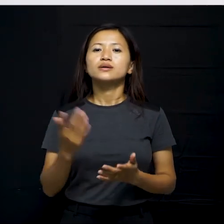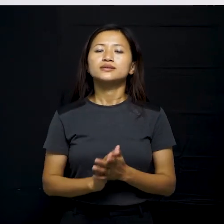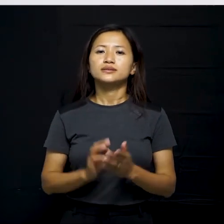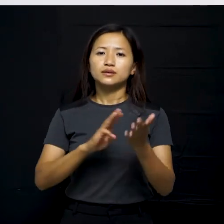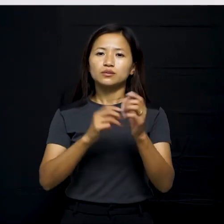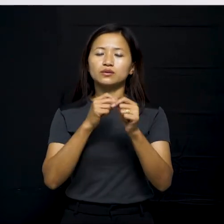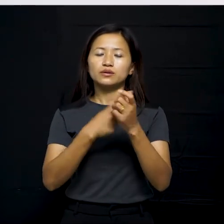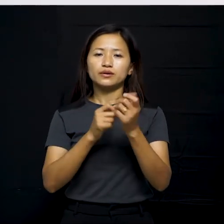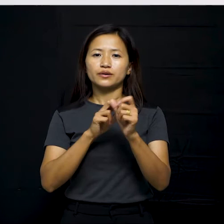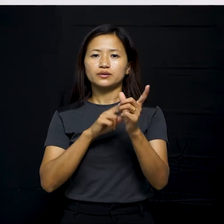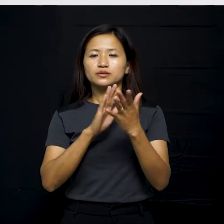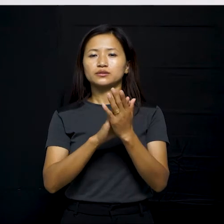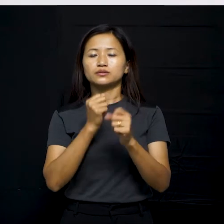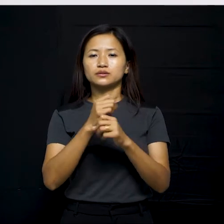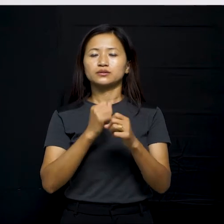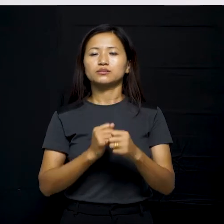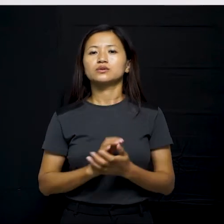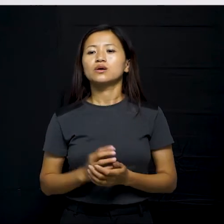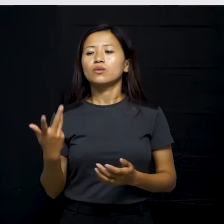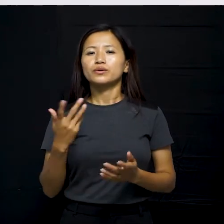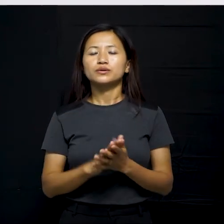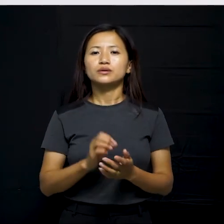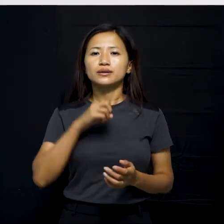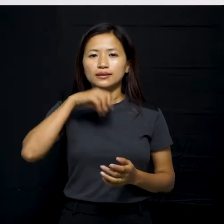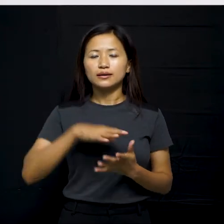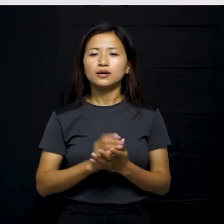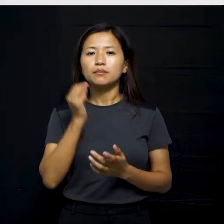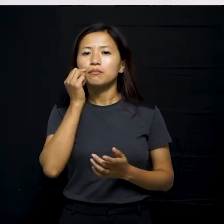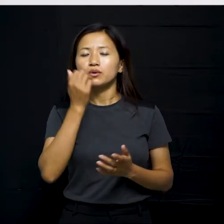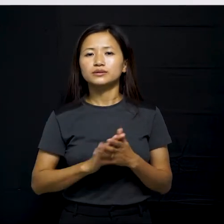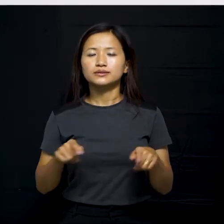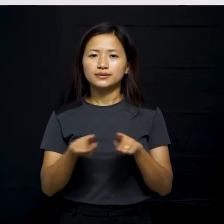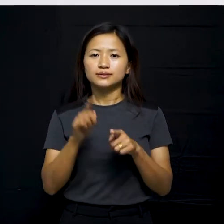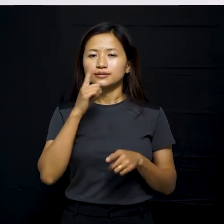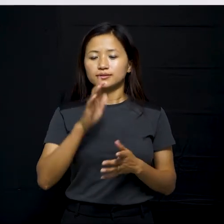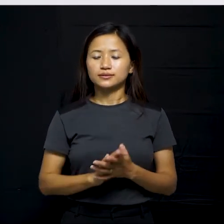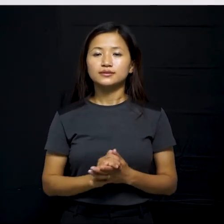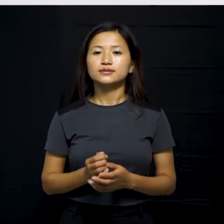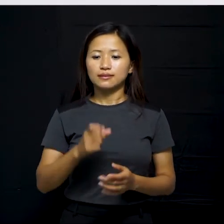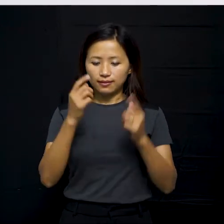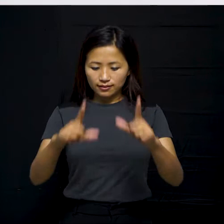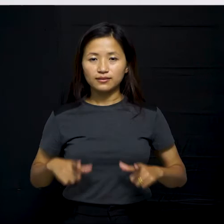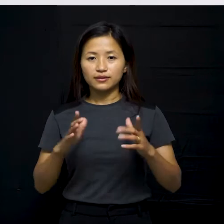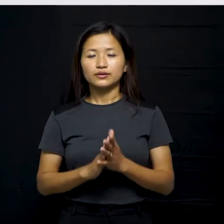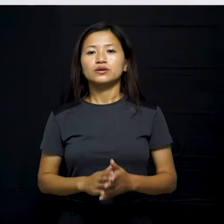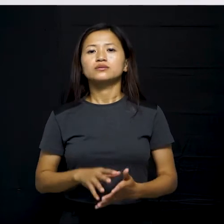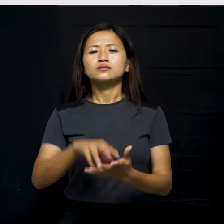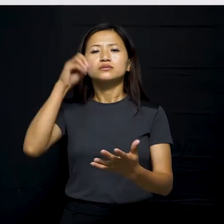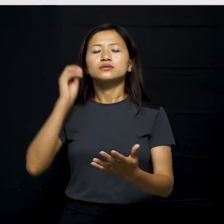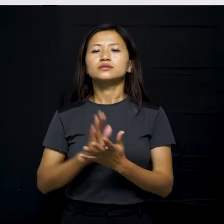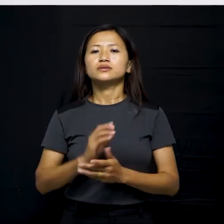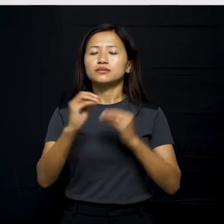young women live, where the young boys live. They get to know so many things. They get to know the skills. They get to